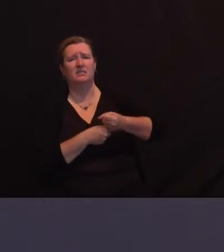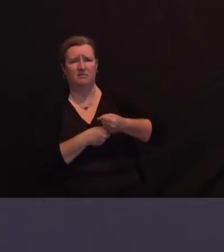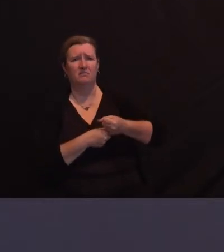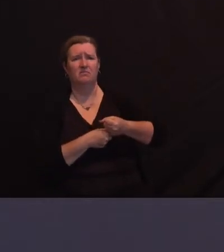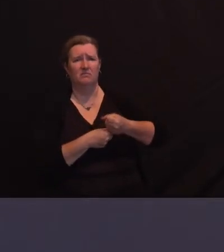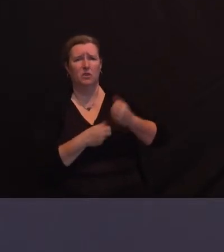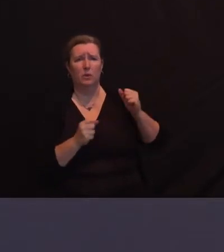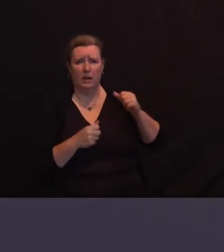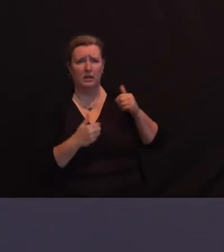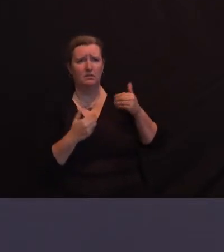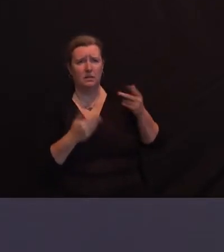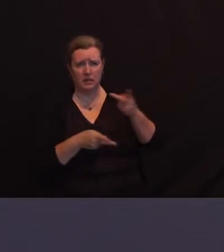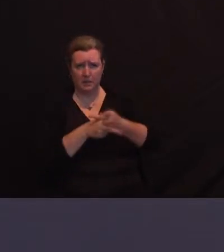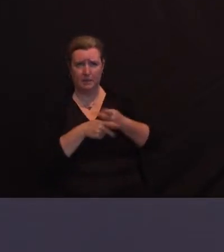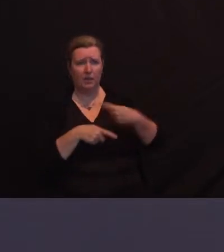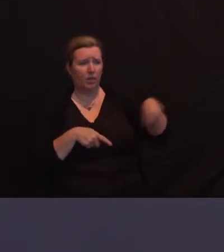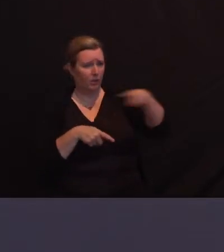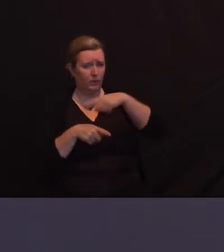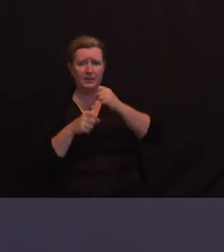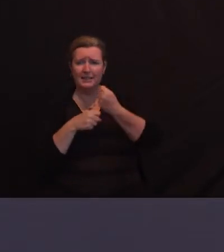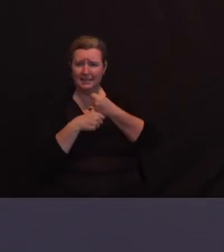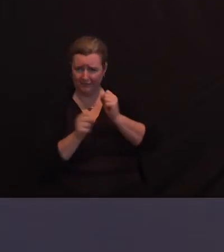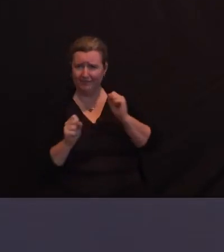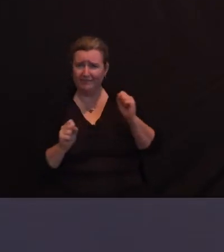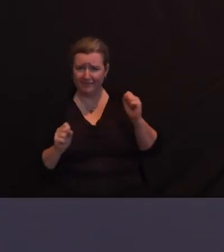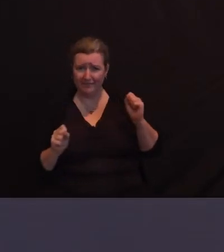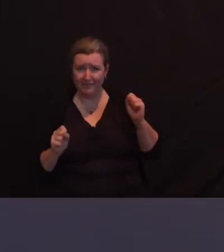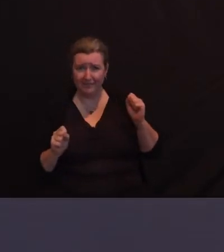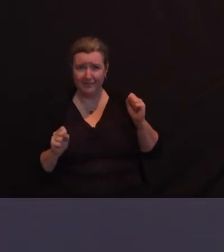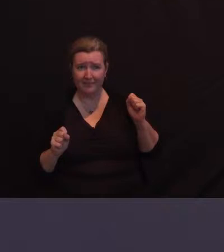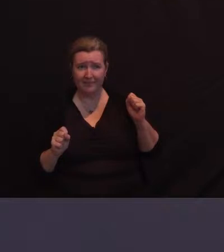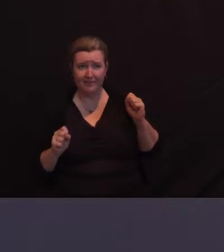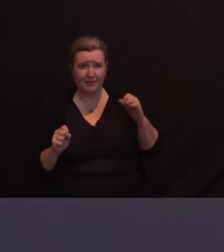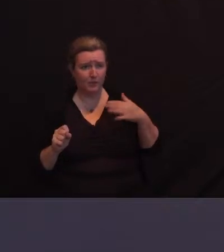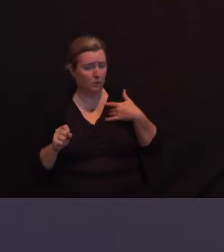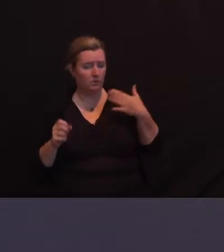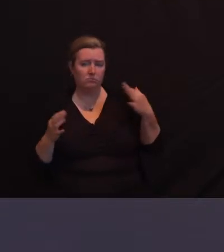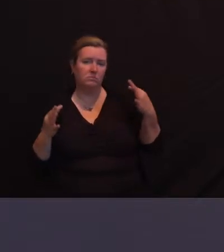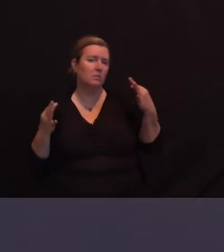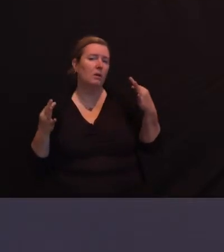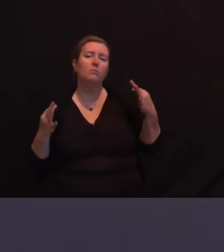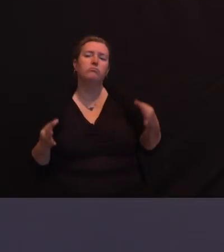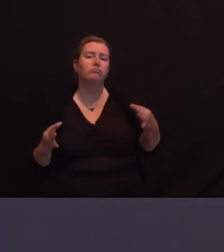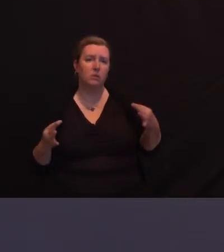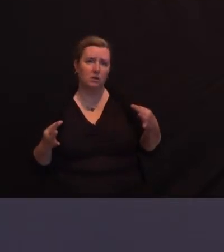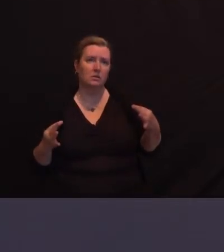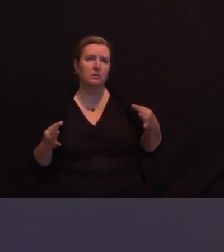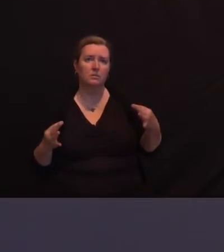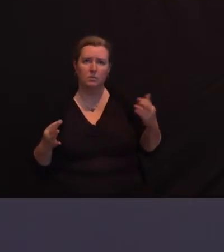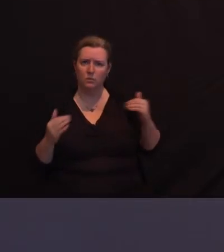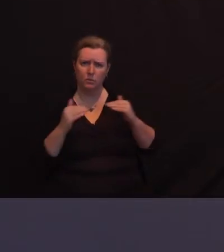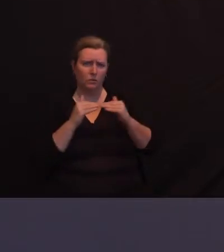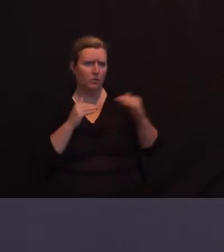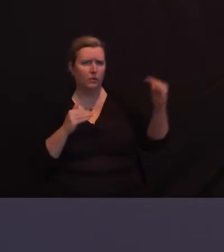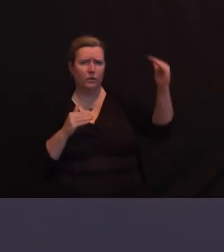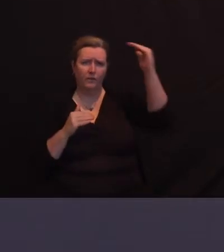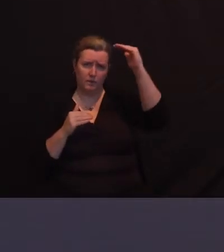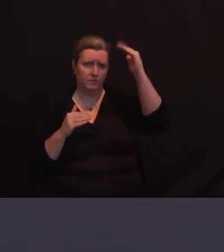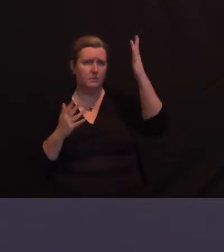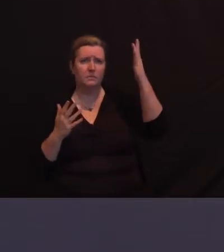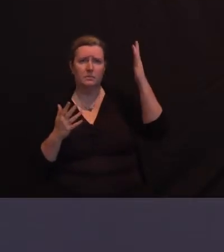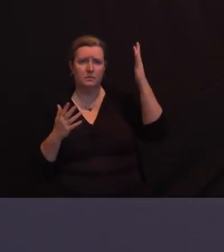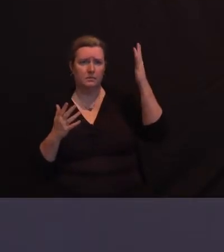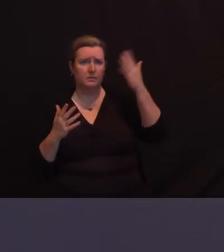can keep everybody safe, it is absolutely, overwhelmingly, as a pedagogical learning development